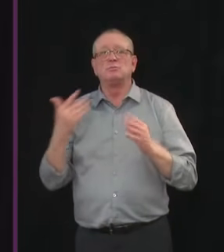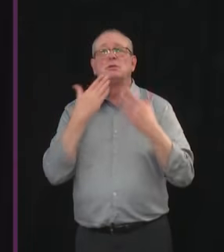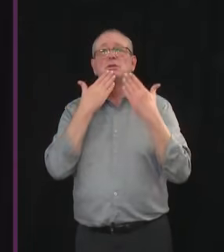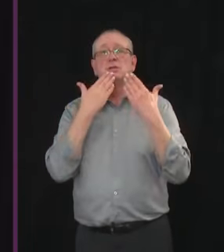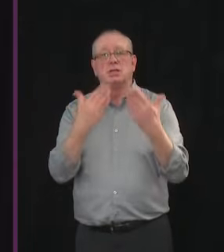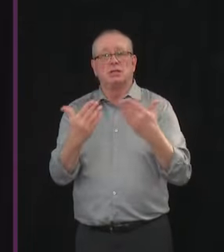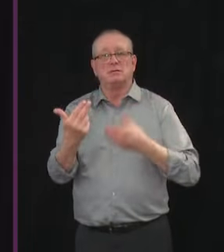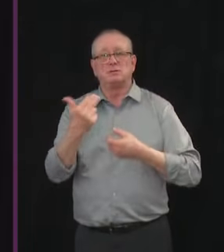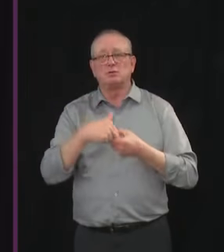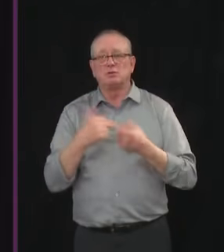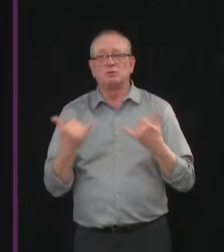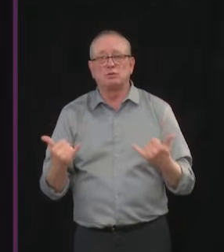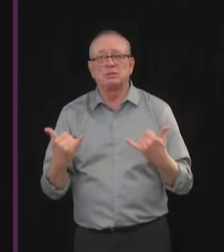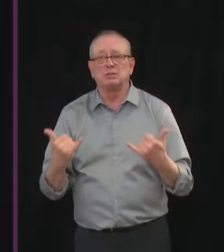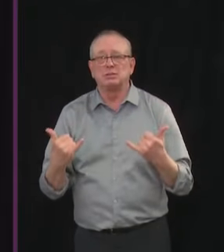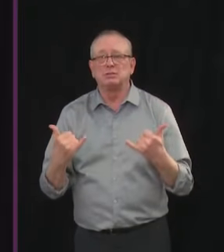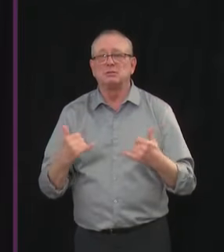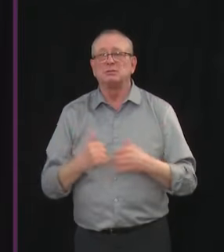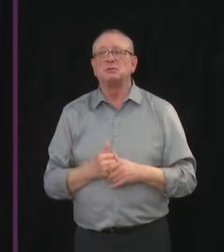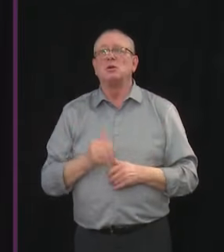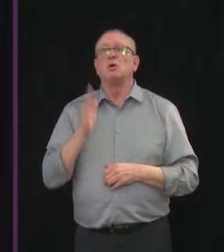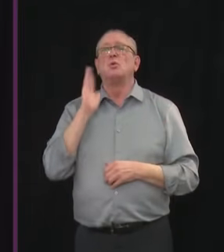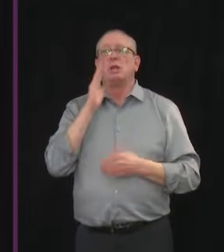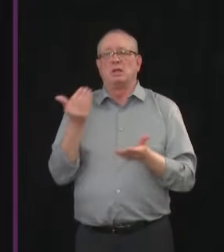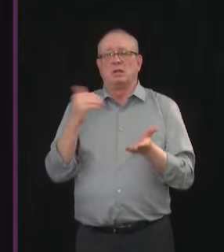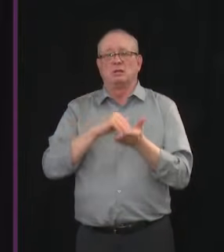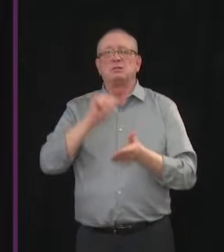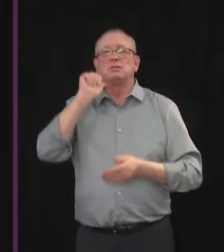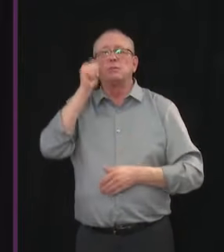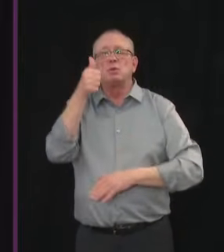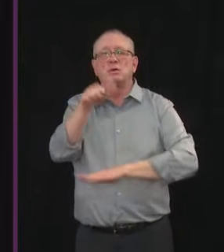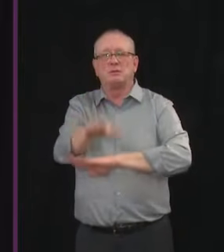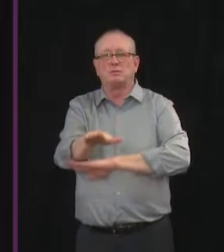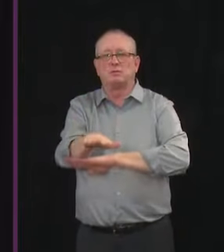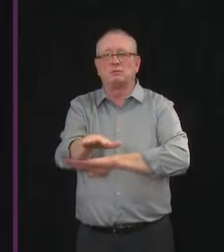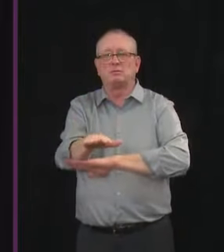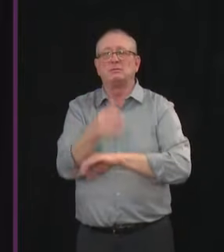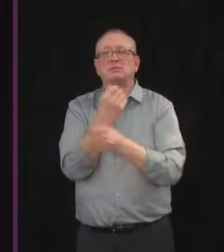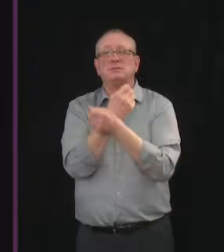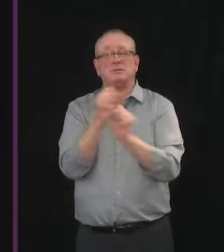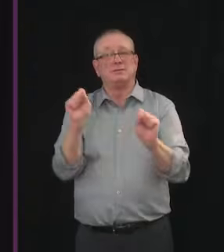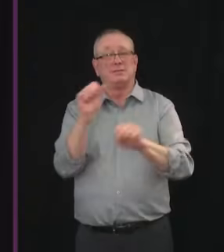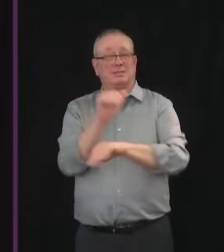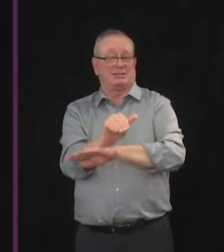right. Thank you for joining us today. Dr. Hinshaw will provide another update tomorrow afternoon. Have a safe evening.